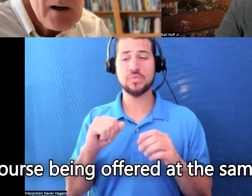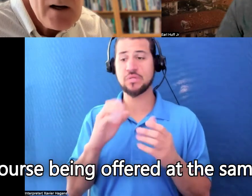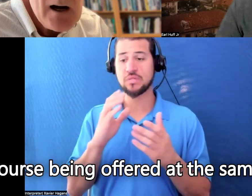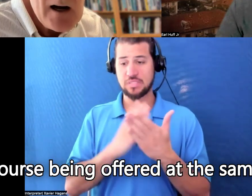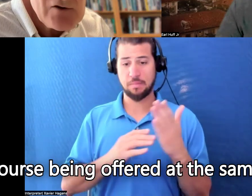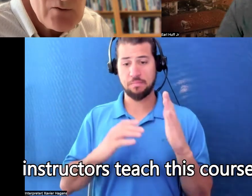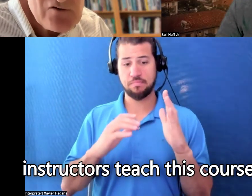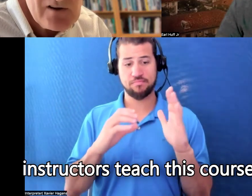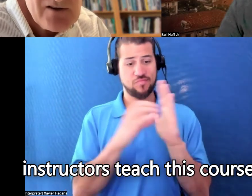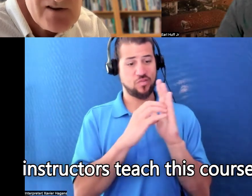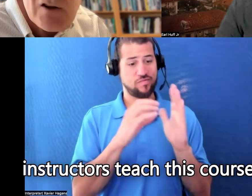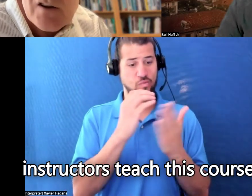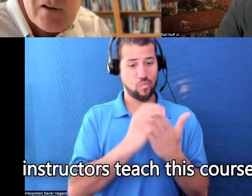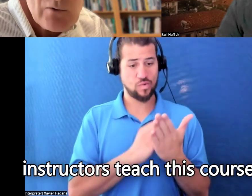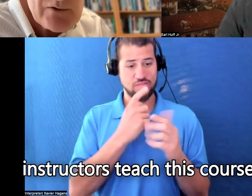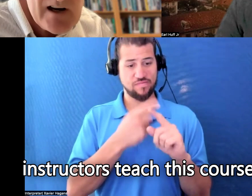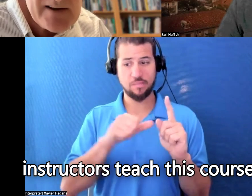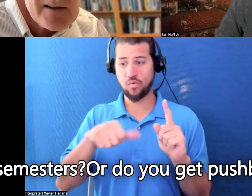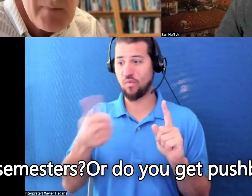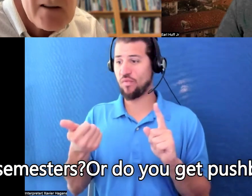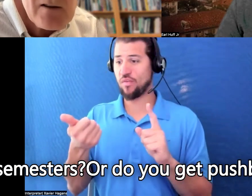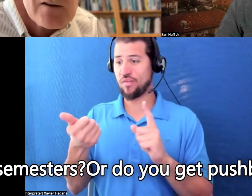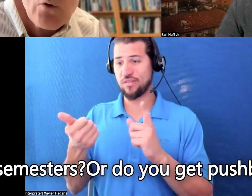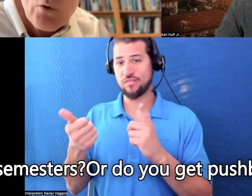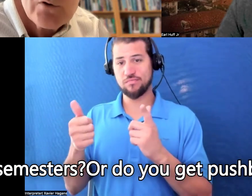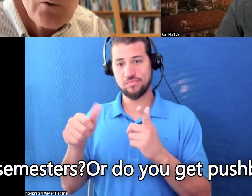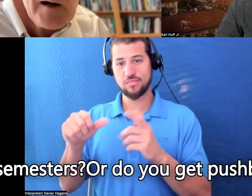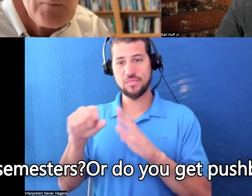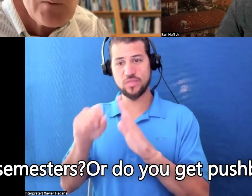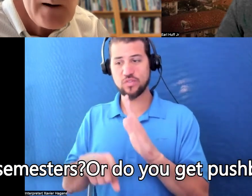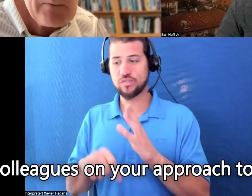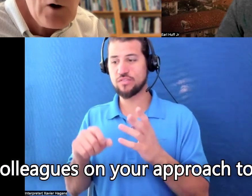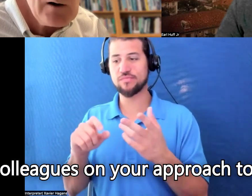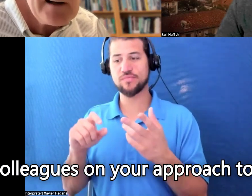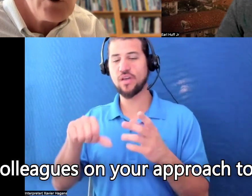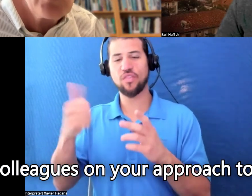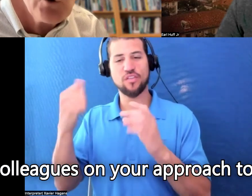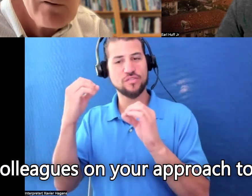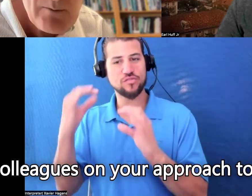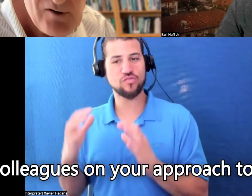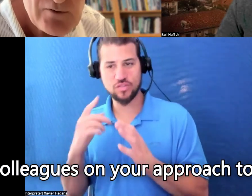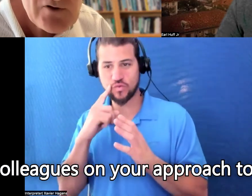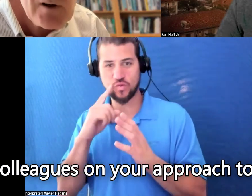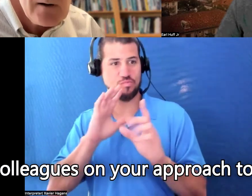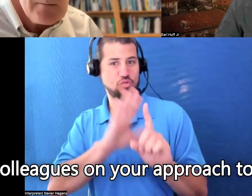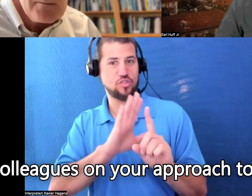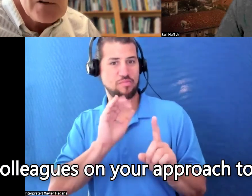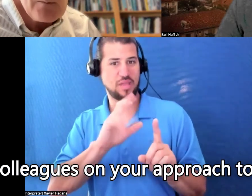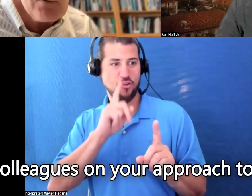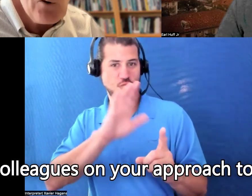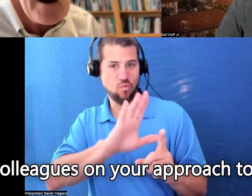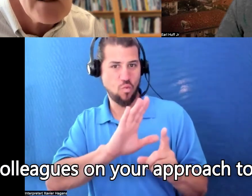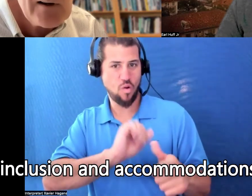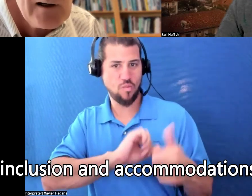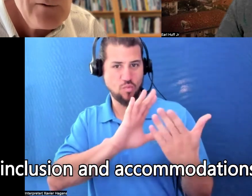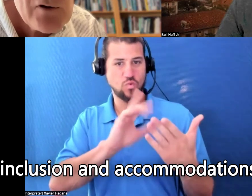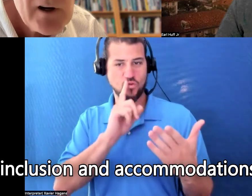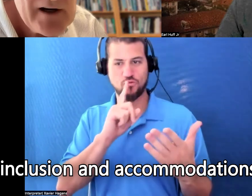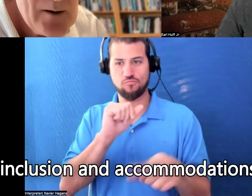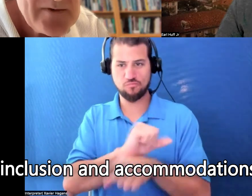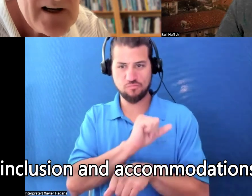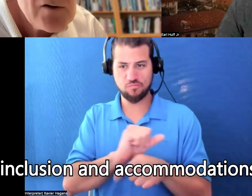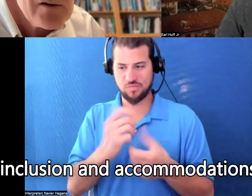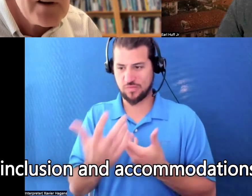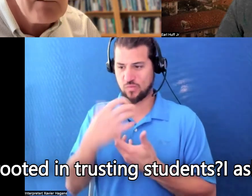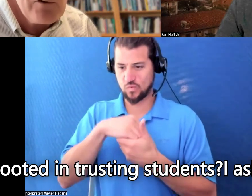time? Do instructors teach this course other semesters, or do you get pushback from colleagues on your approach to proactive inclusion